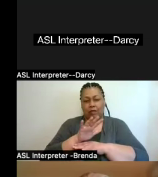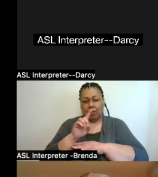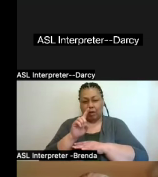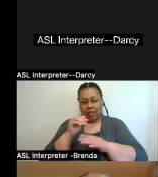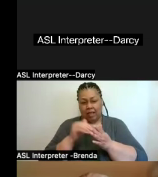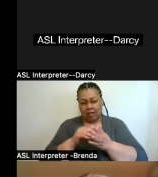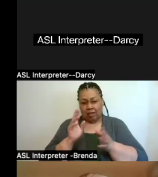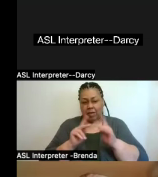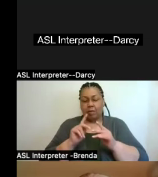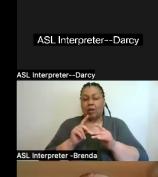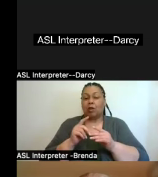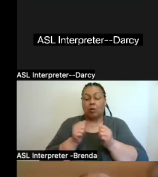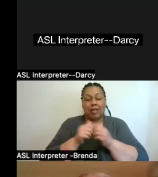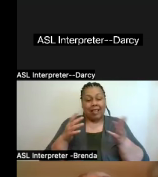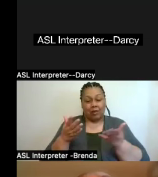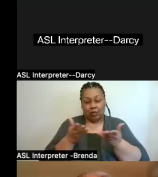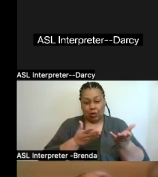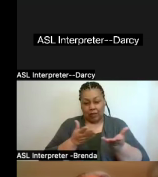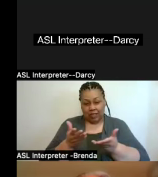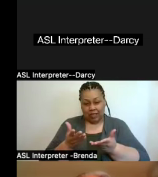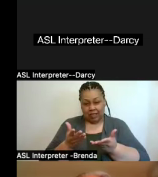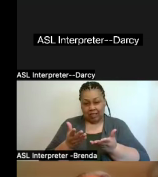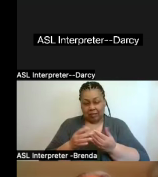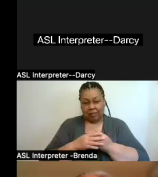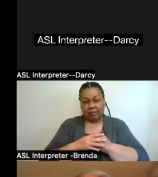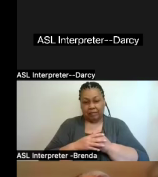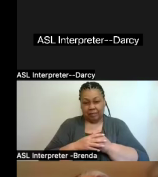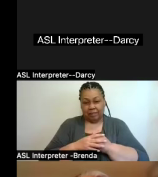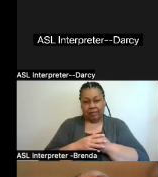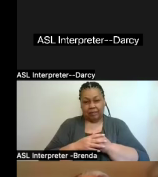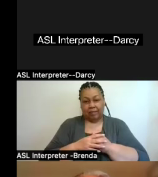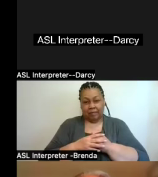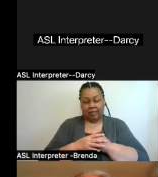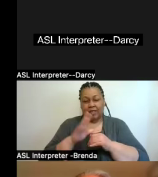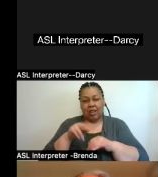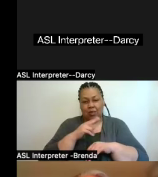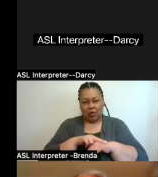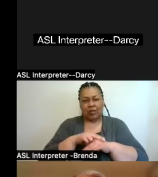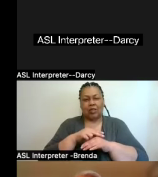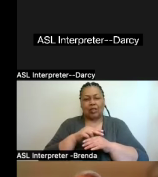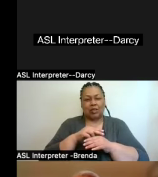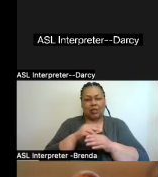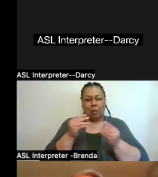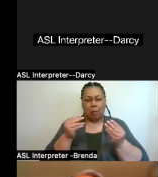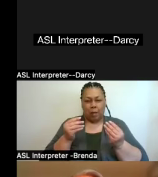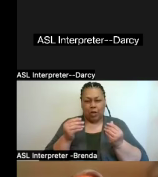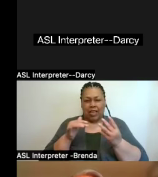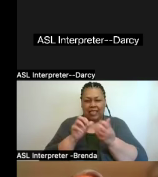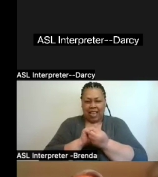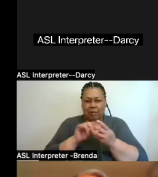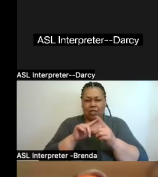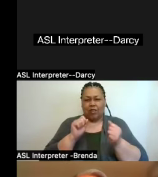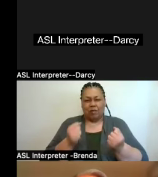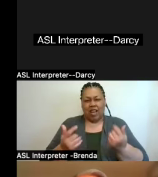were without service. And of course, the property damage resulting from fires